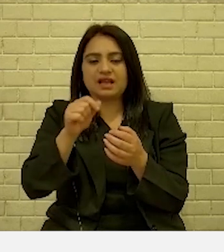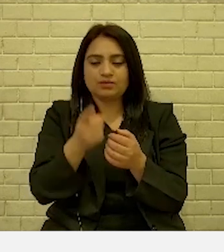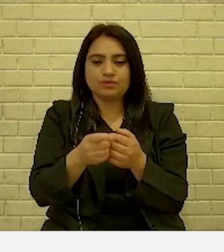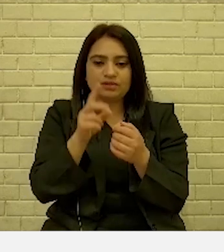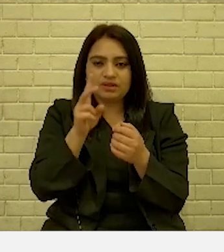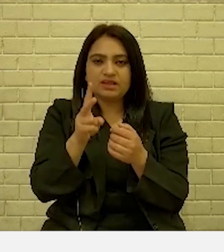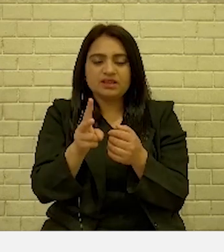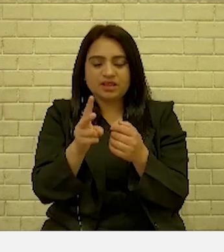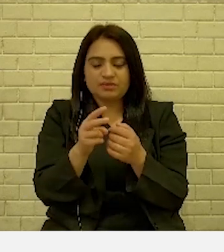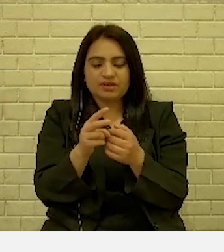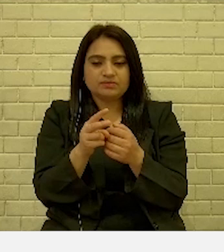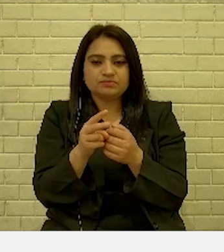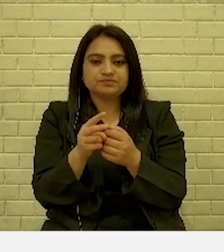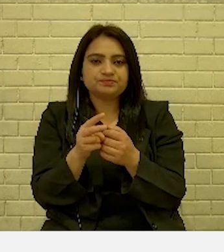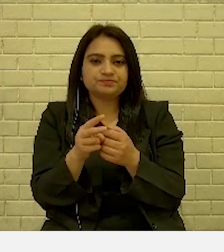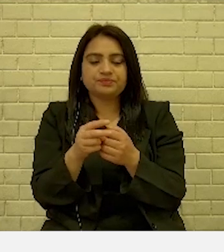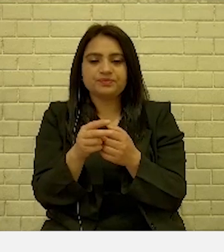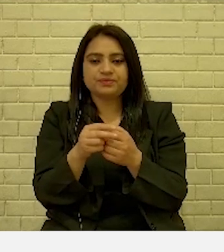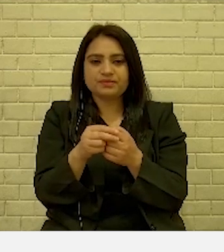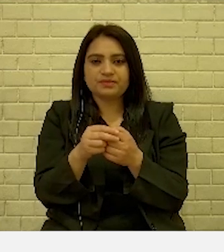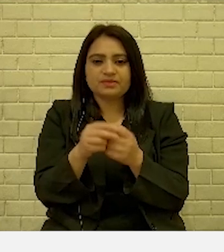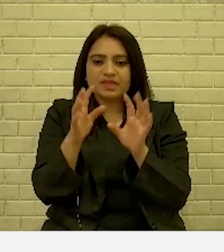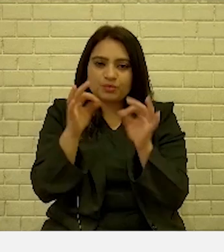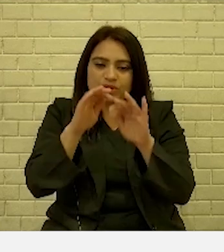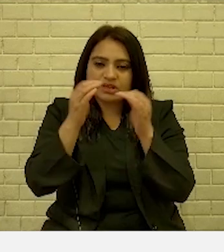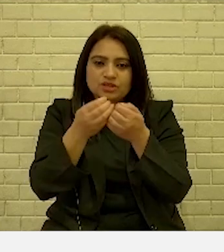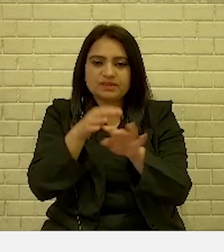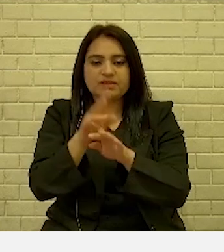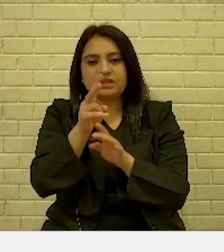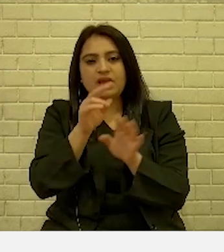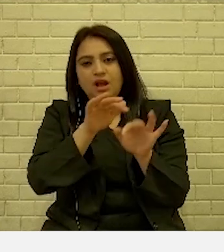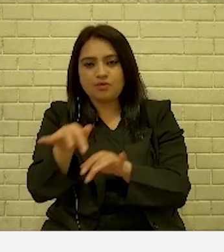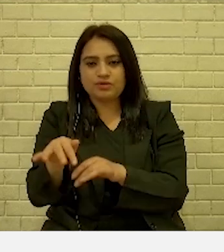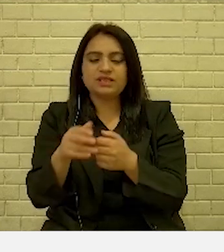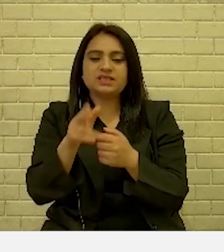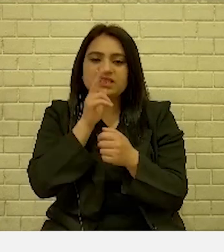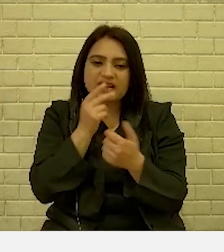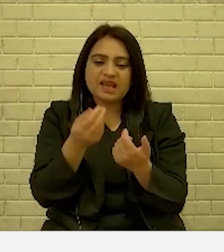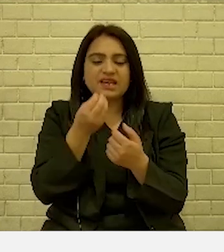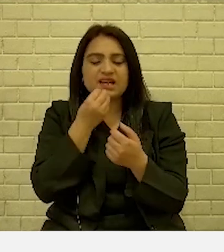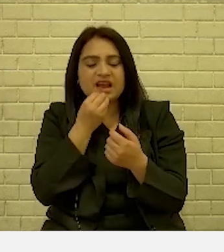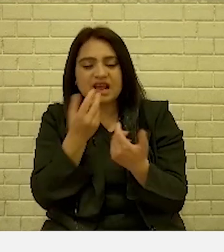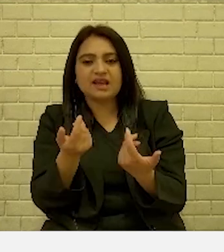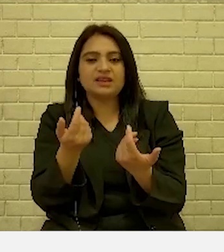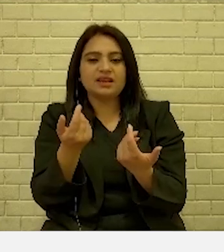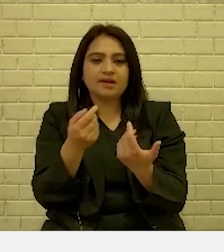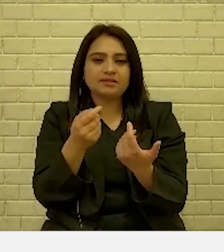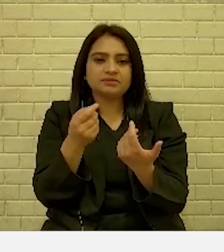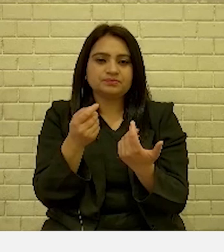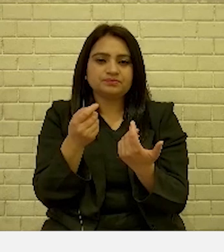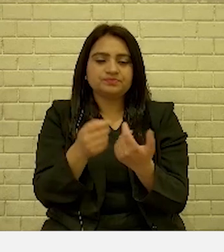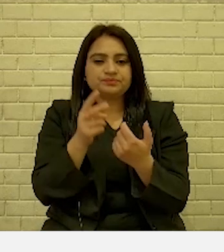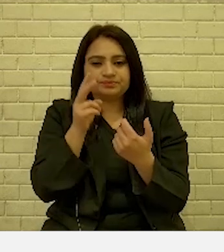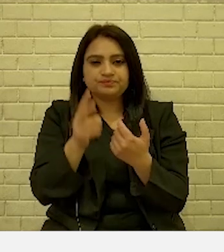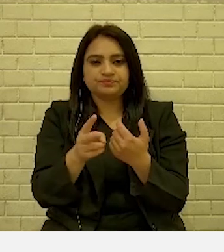the city. Various communities will come together, they will have tea and lunch, you will see the streets of Dribon Chok and Bipi Chok. All the street